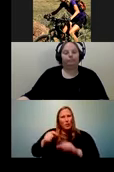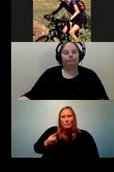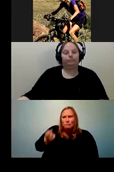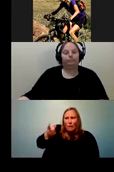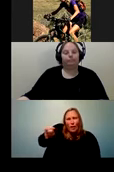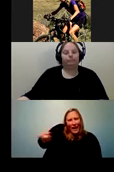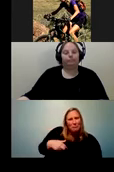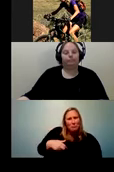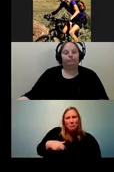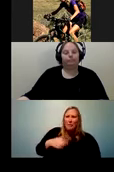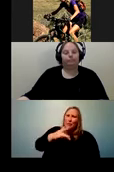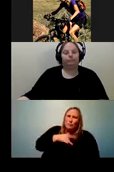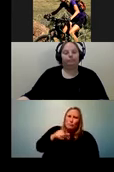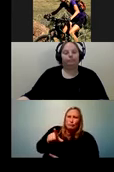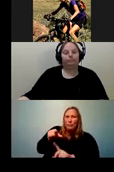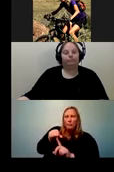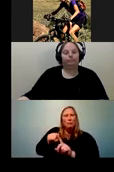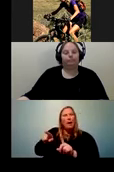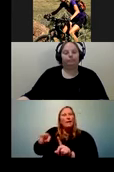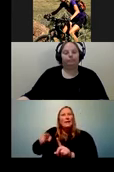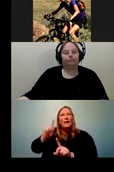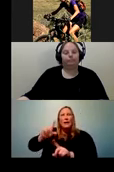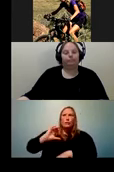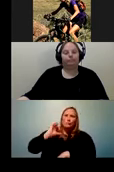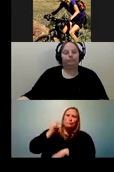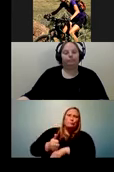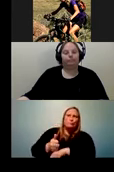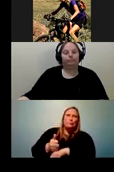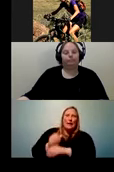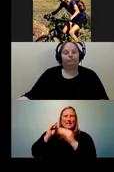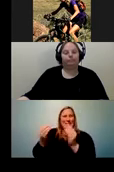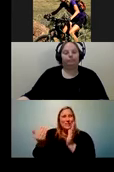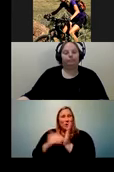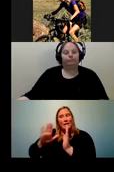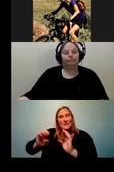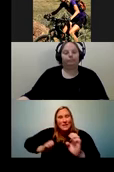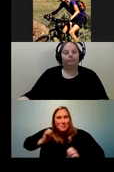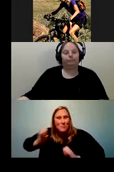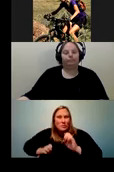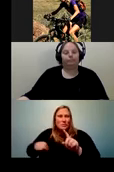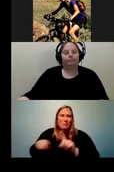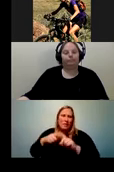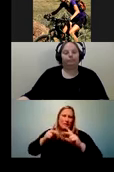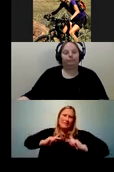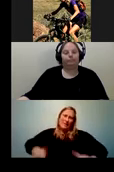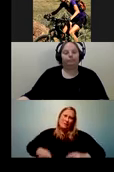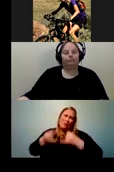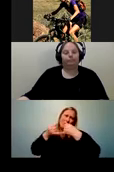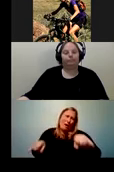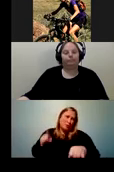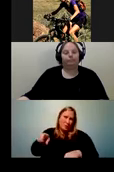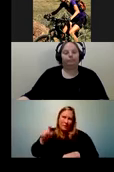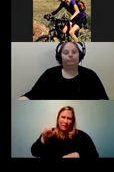with those physical and emotional boundaries that I had to set with him. And in some ways, my Wisconsin self was